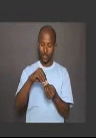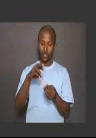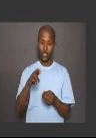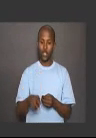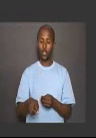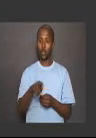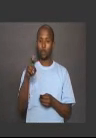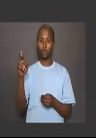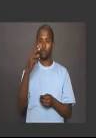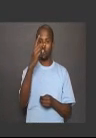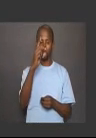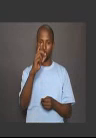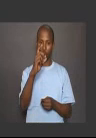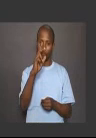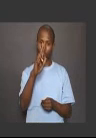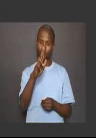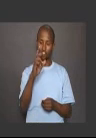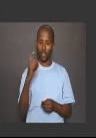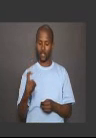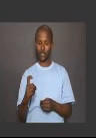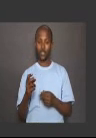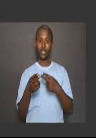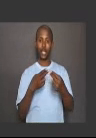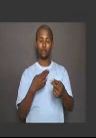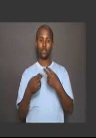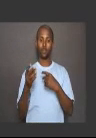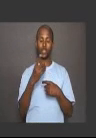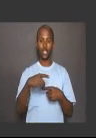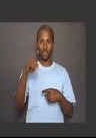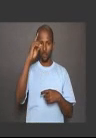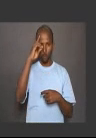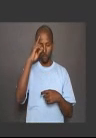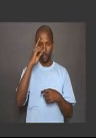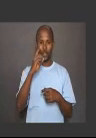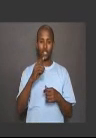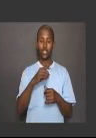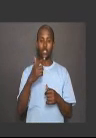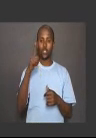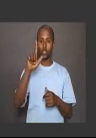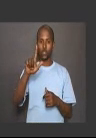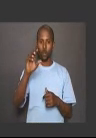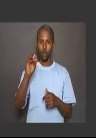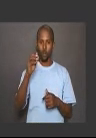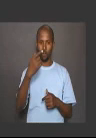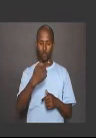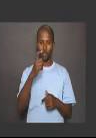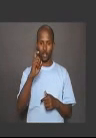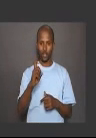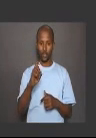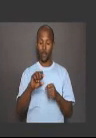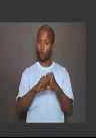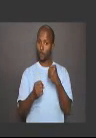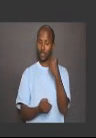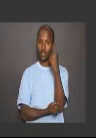root of x times the derivative of the logarithm of x